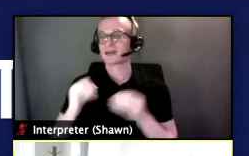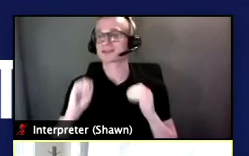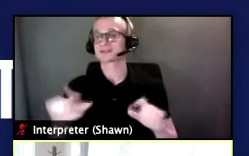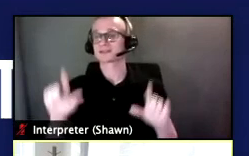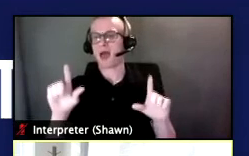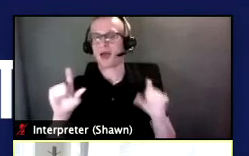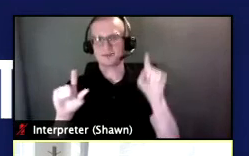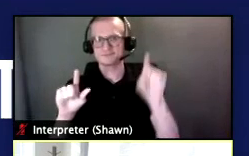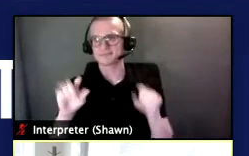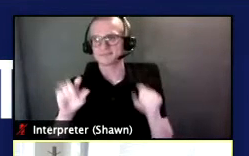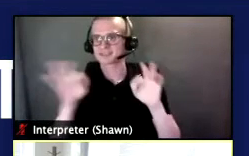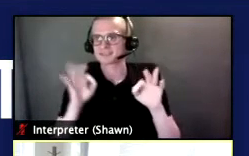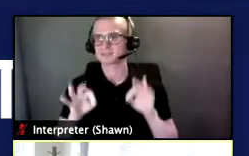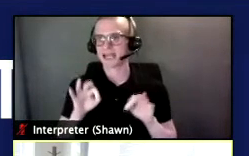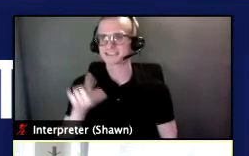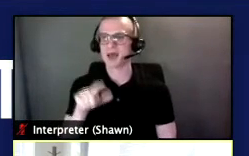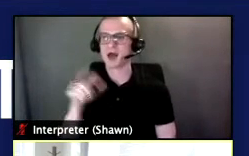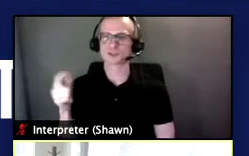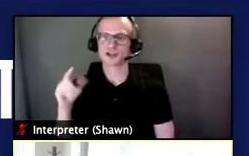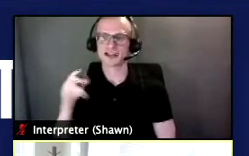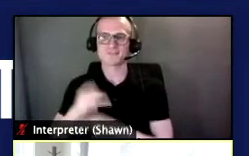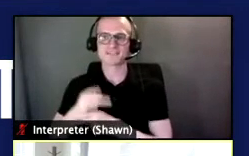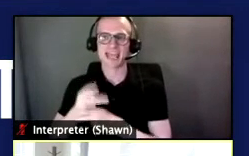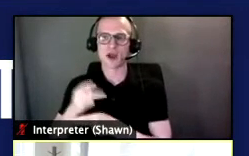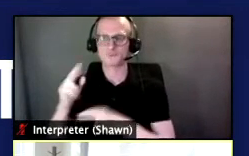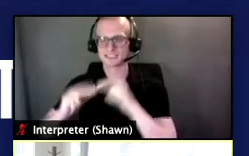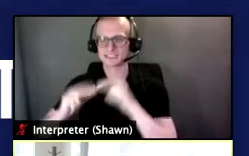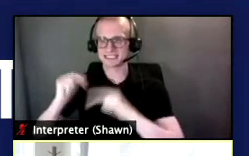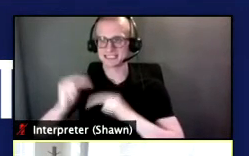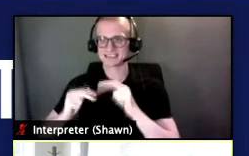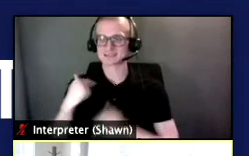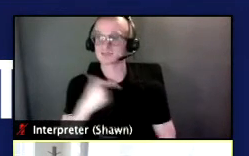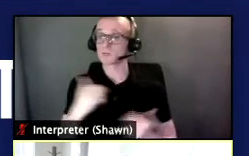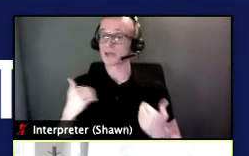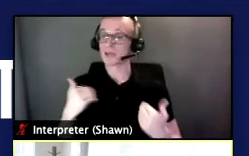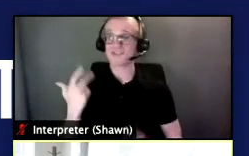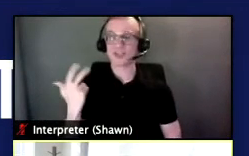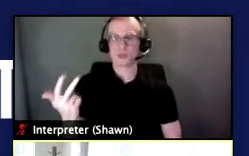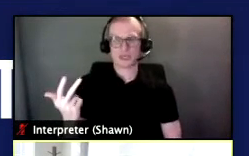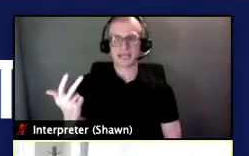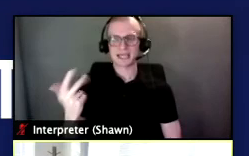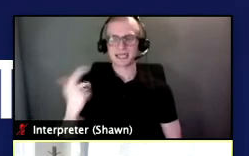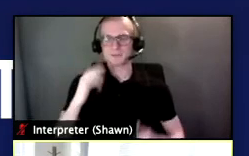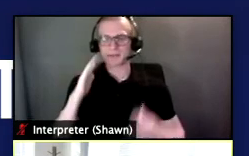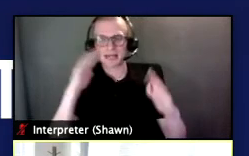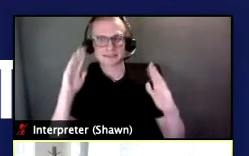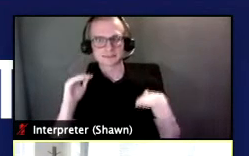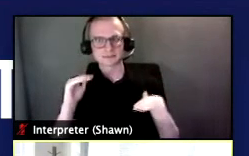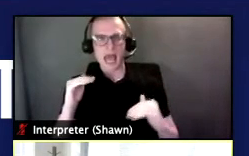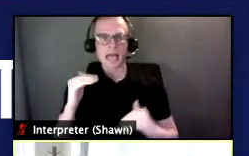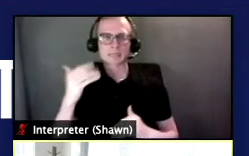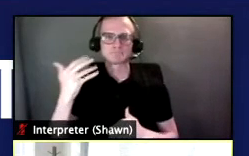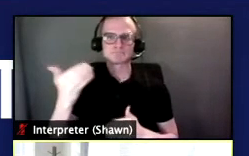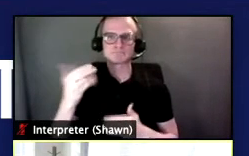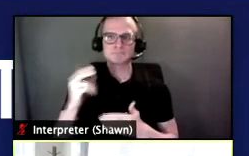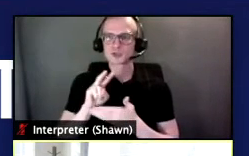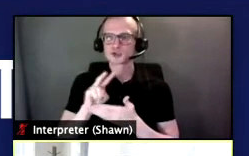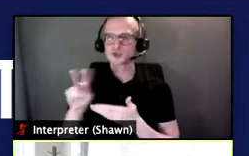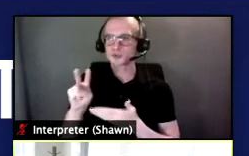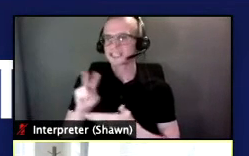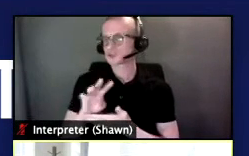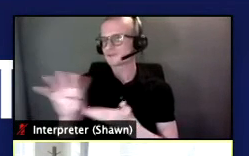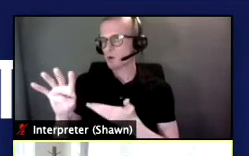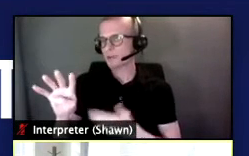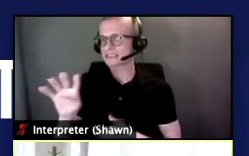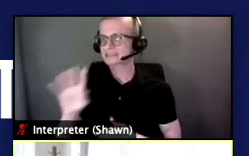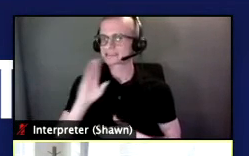facilities. We've got 3. We think there'll be 2 to 4 weeks from the time that we decide to make them operational